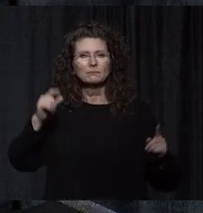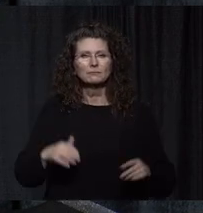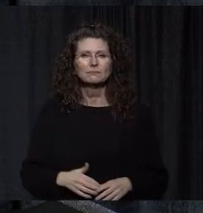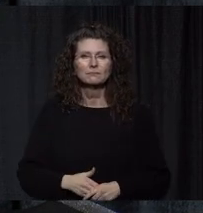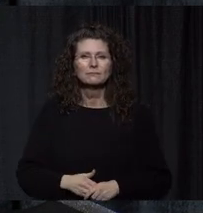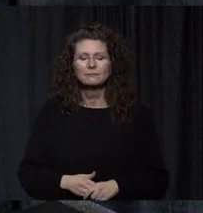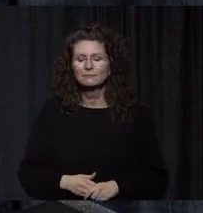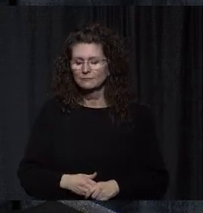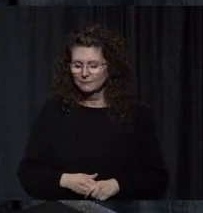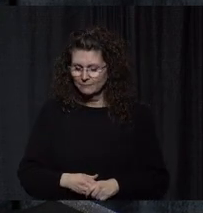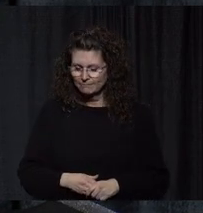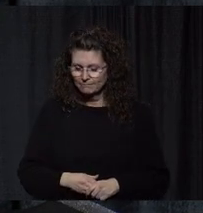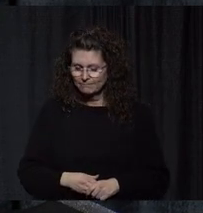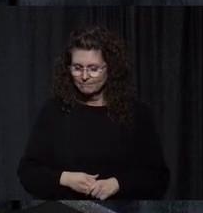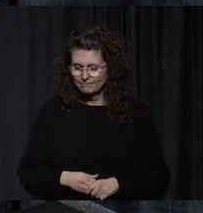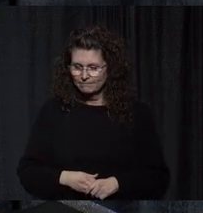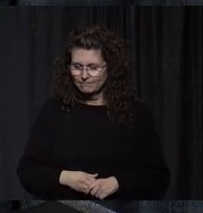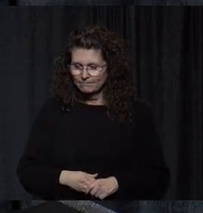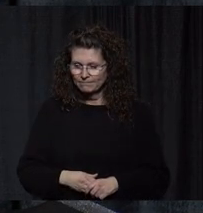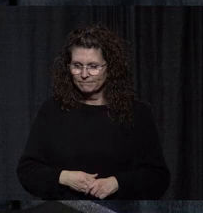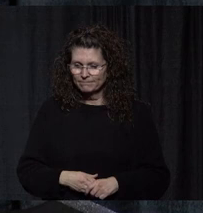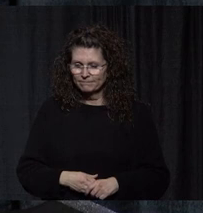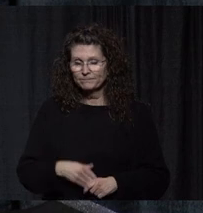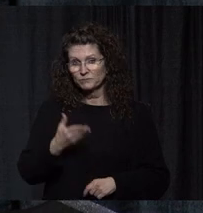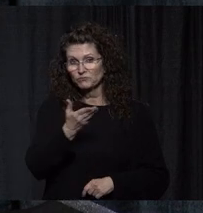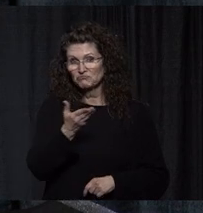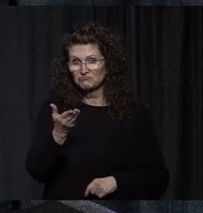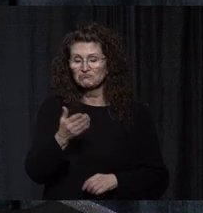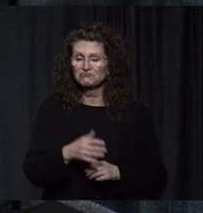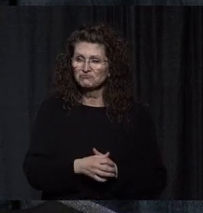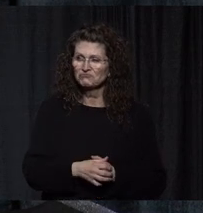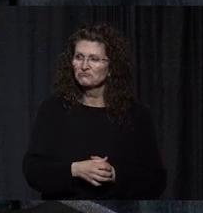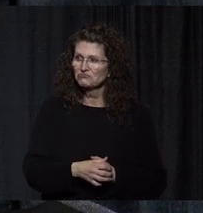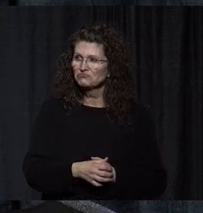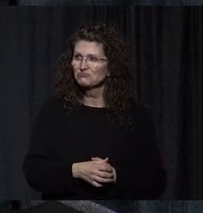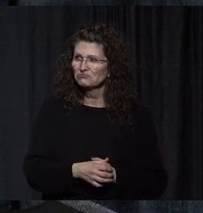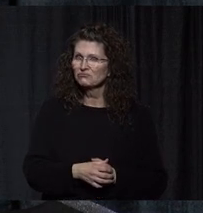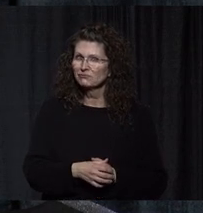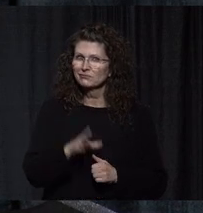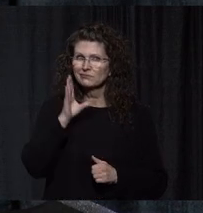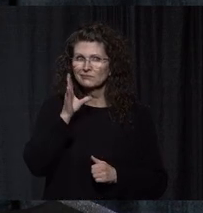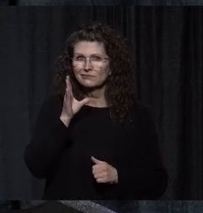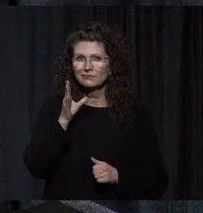days, your journey will have many